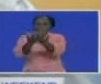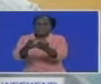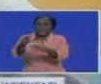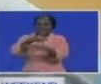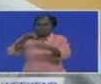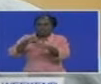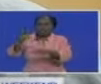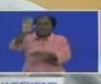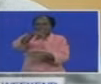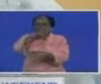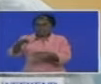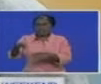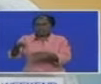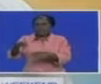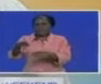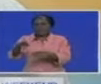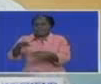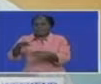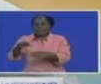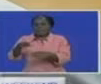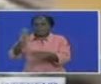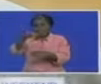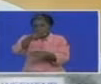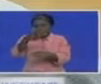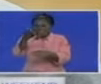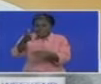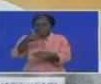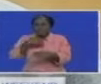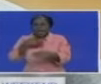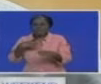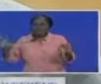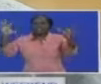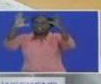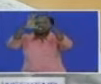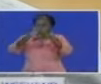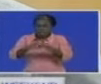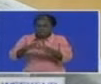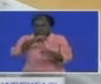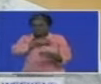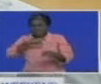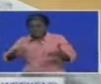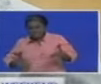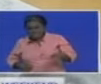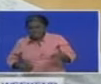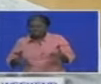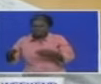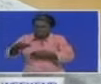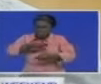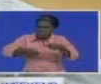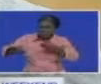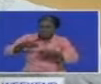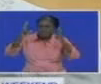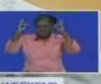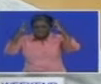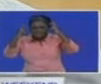Assembly, not quite the National Assembly, before Parliament, where there is the joint Senate and Parliament to discuss the